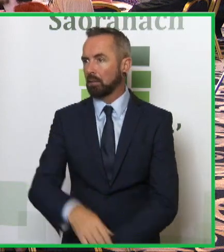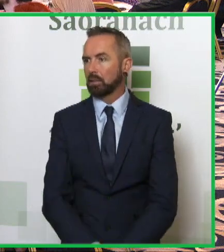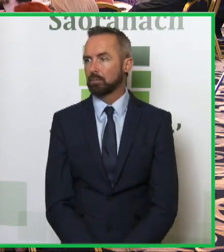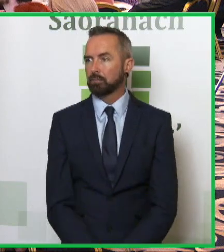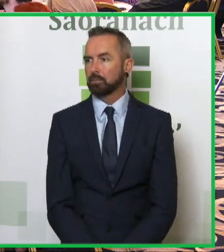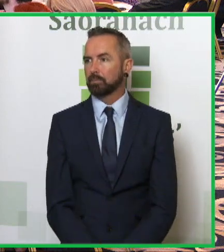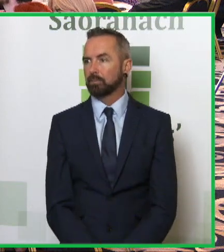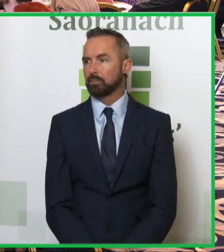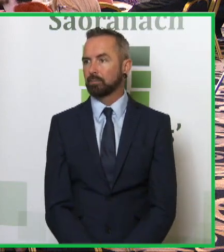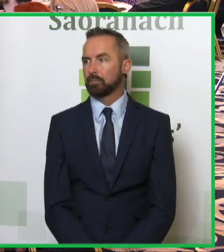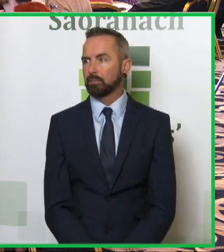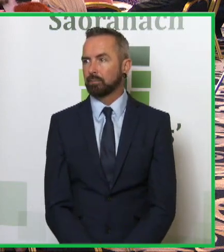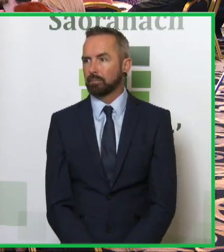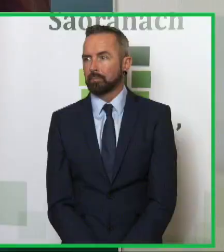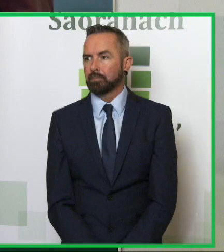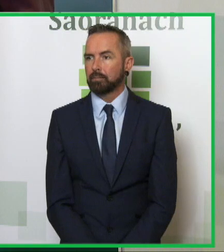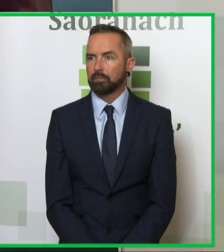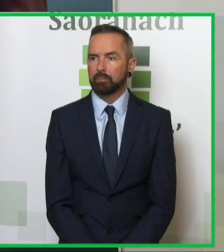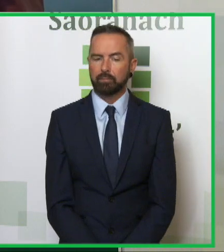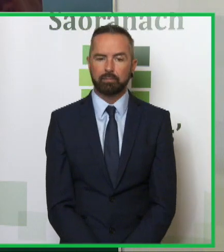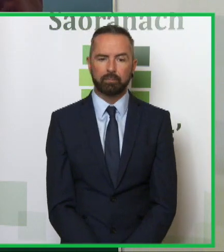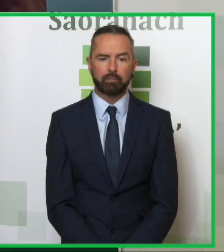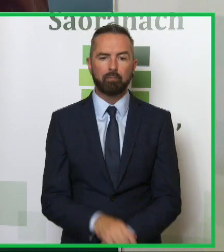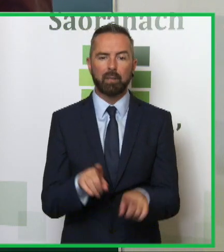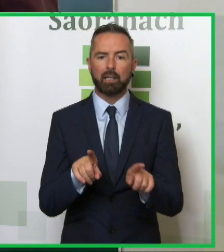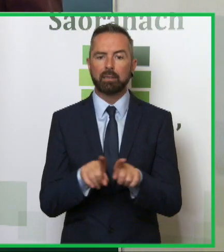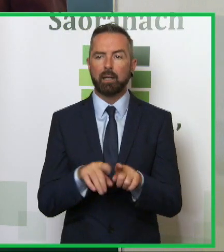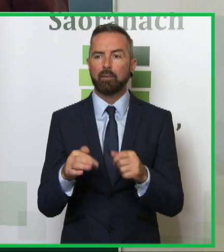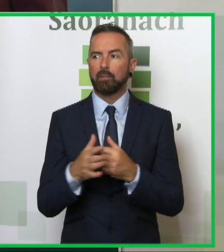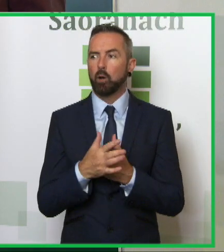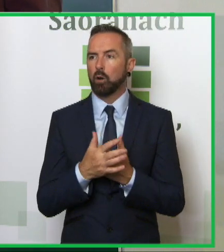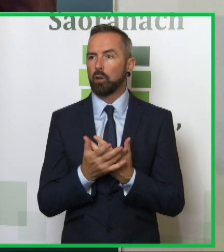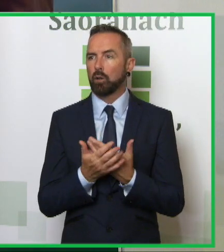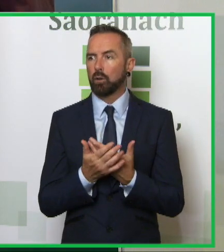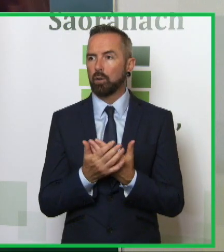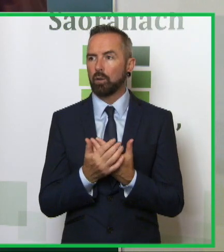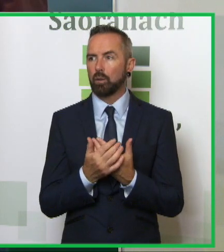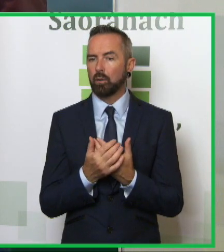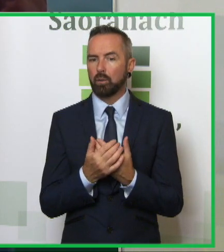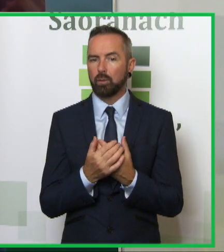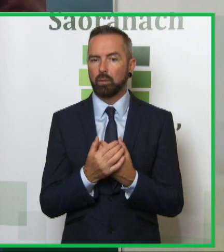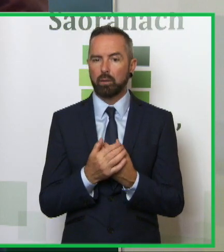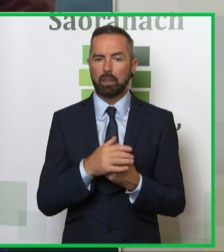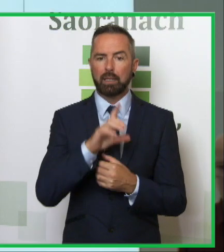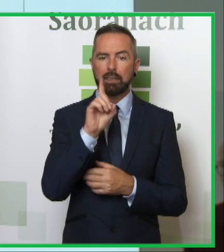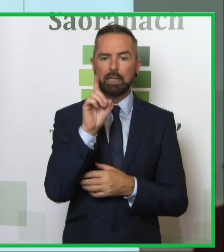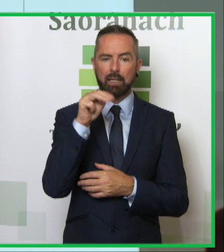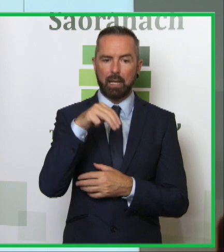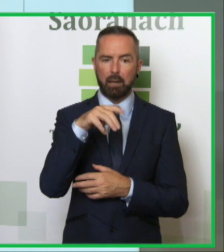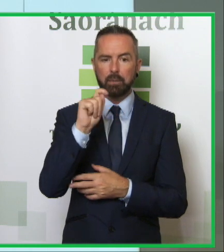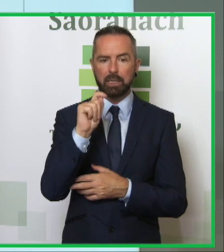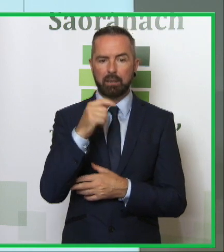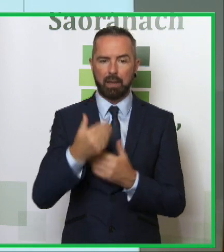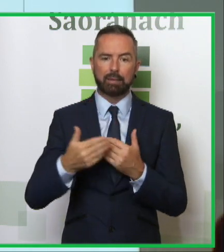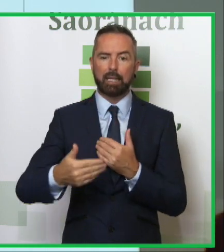we can take. Yeah. So here's the same for option, for the option for, I'm going to call this DMT, etc., if you don't